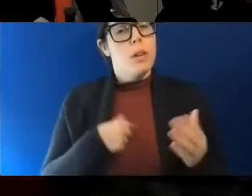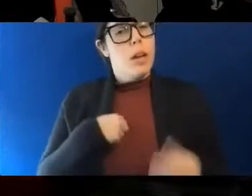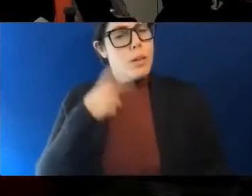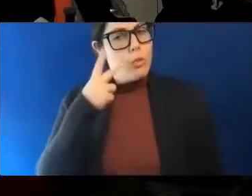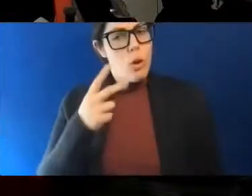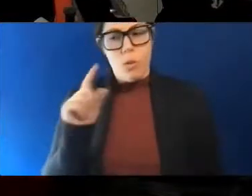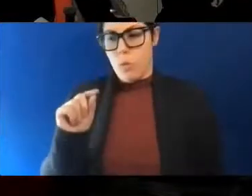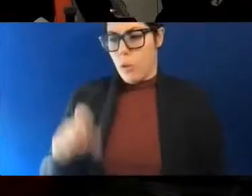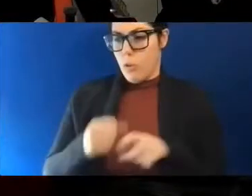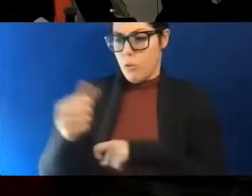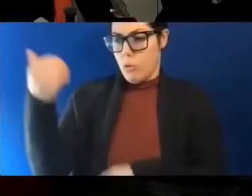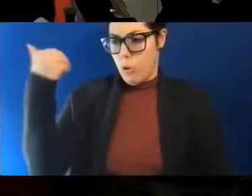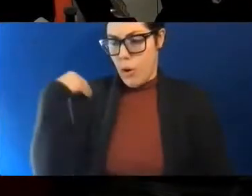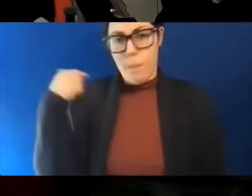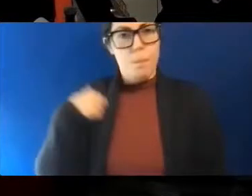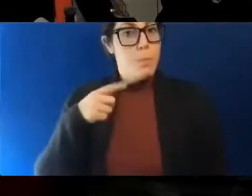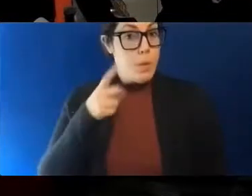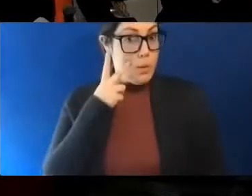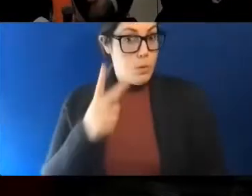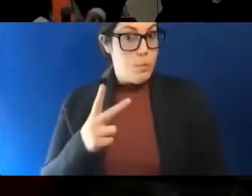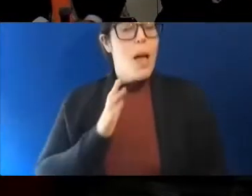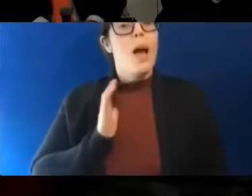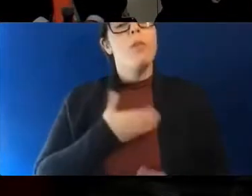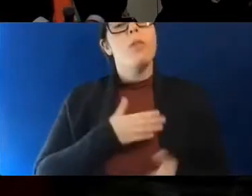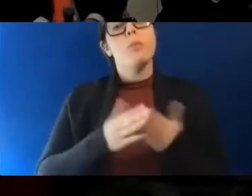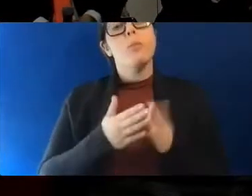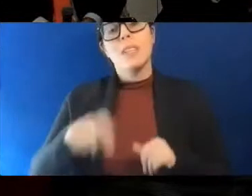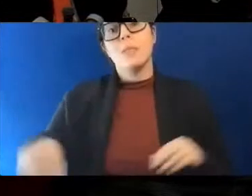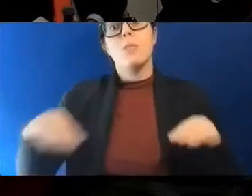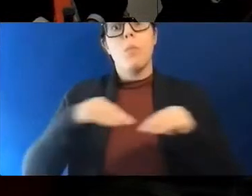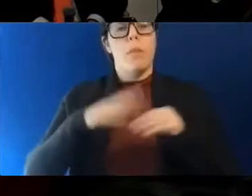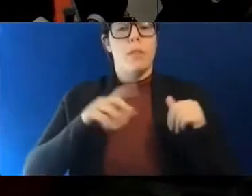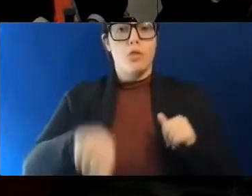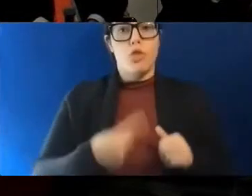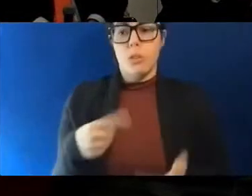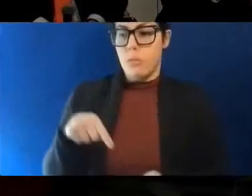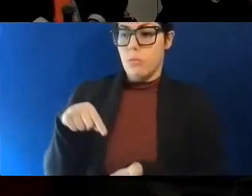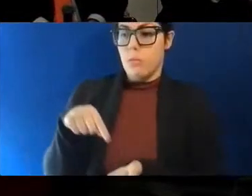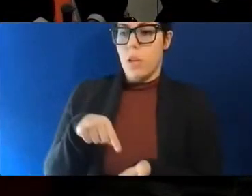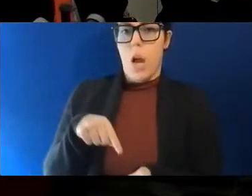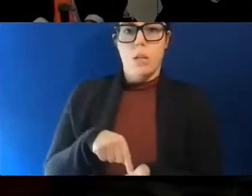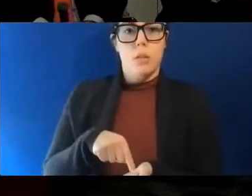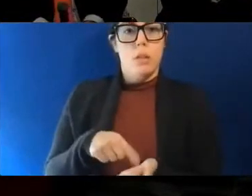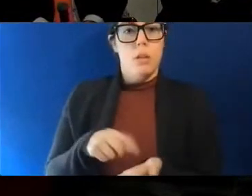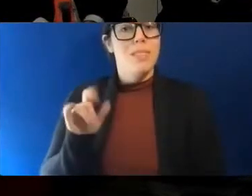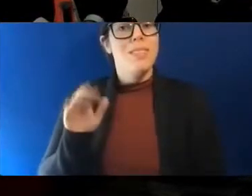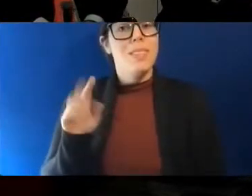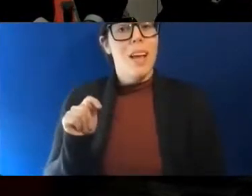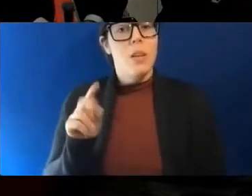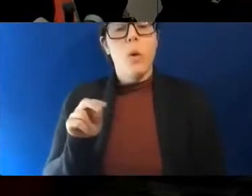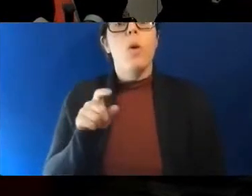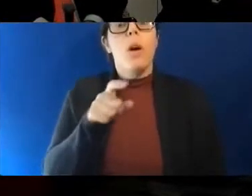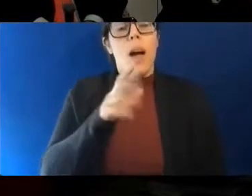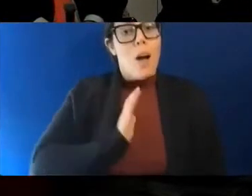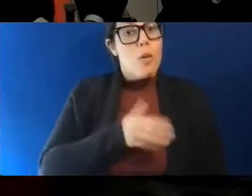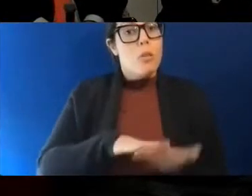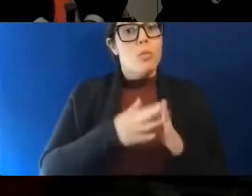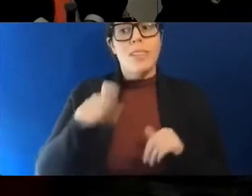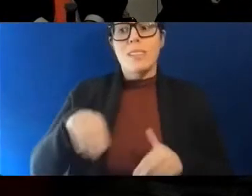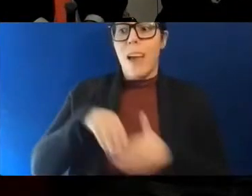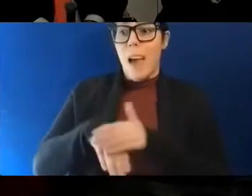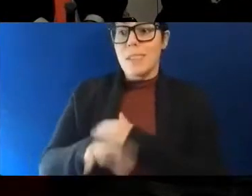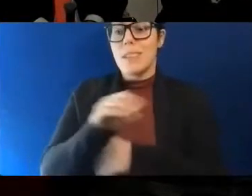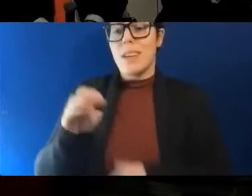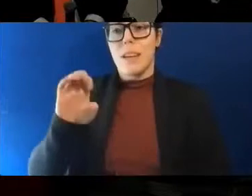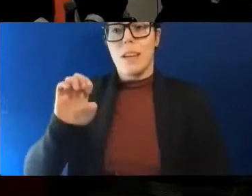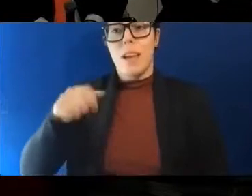20 years ago is that our community needed more than just debt. They needed access and they needed equity. And